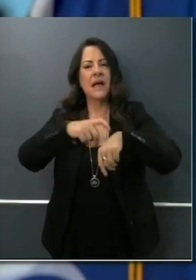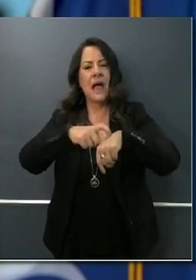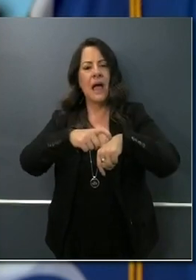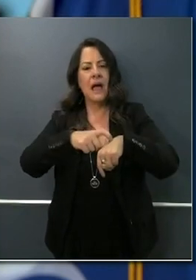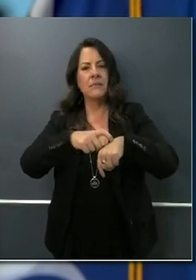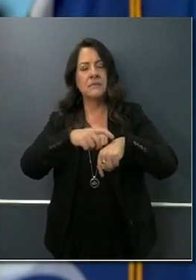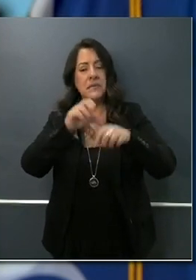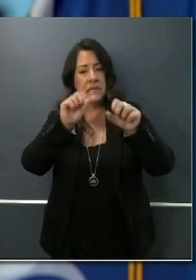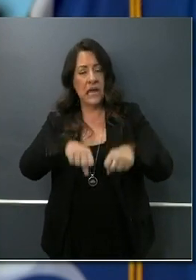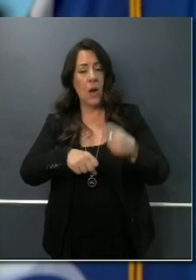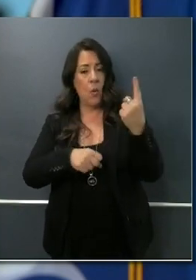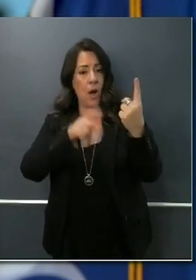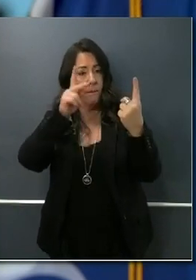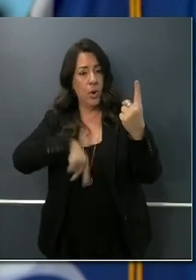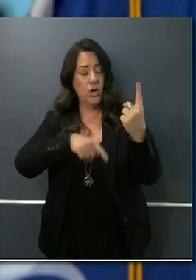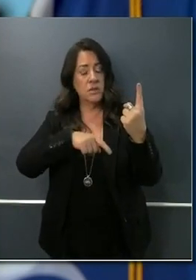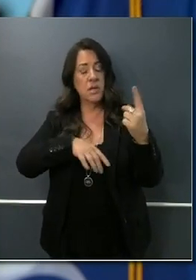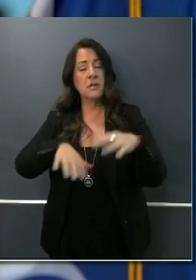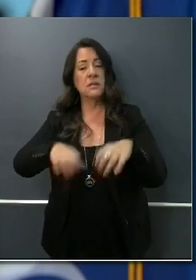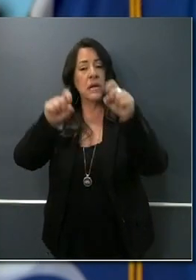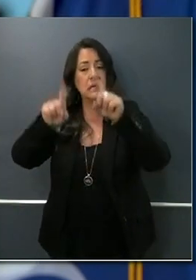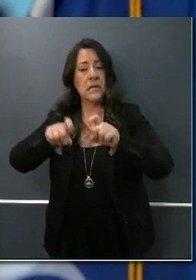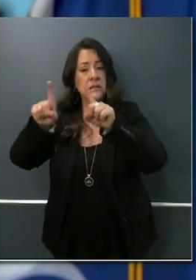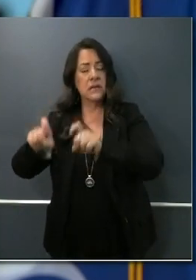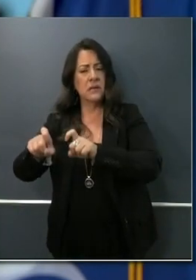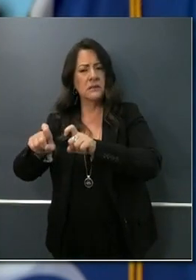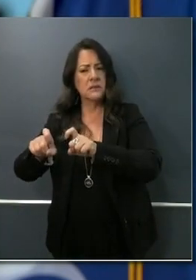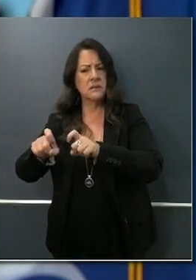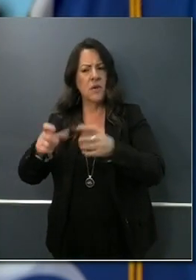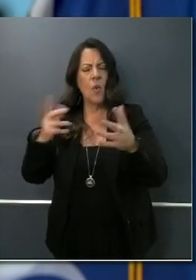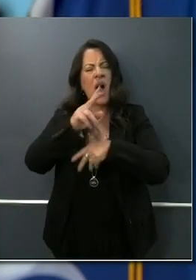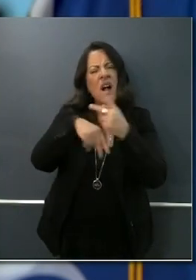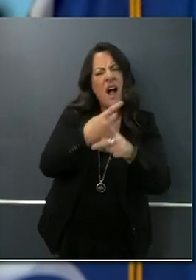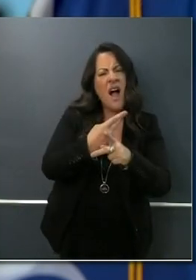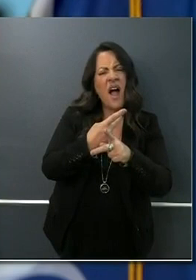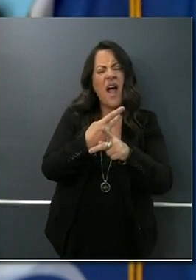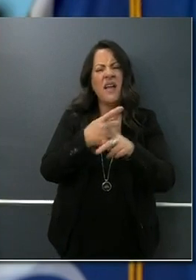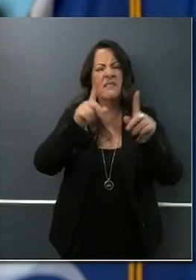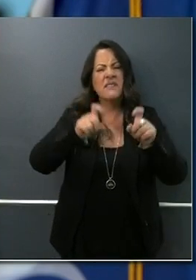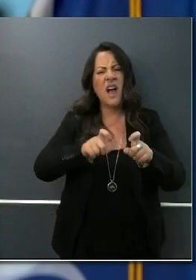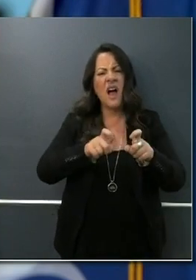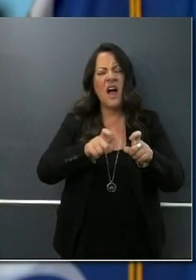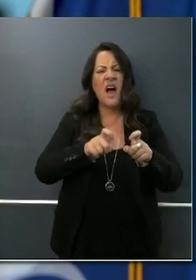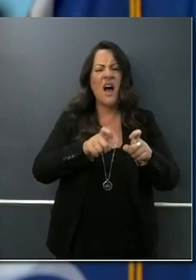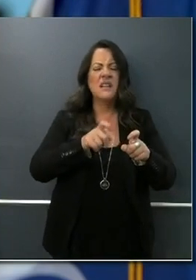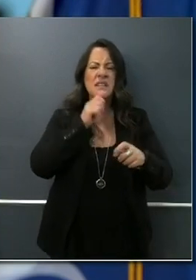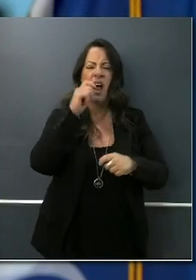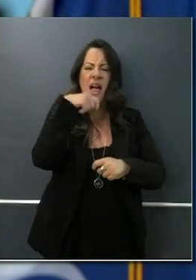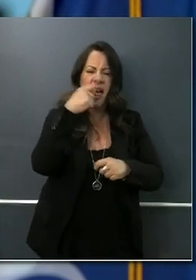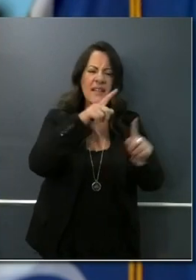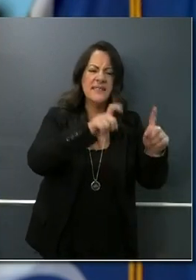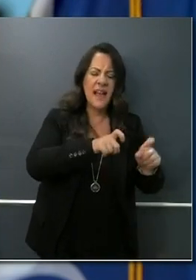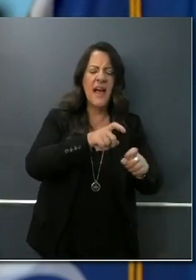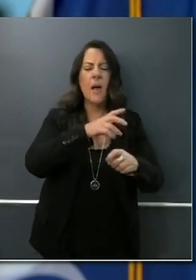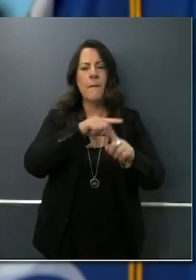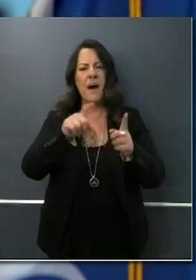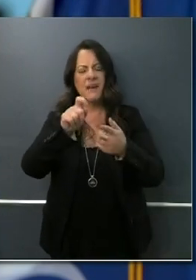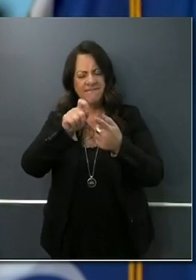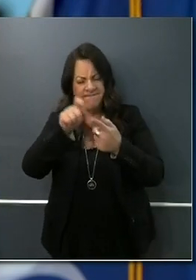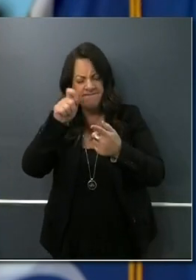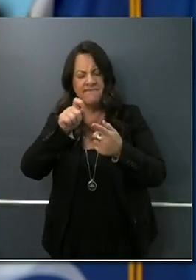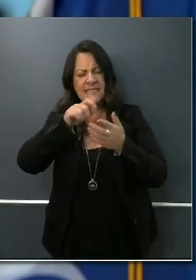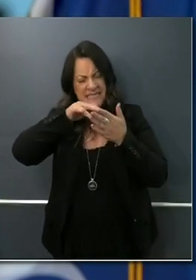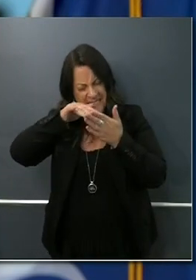individual is tested, including the types of tests, the serology tests, not just the traditional PCR tests. And therein